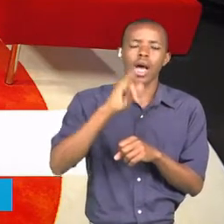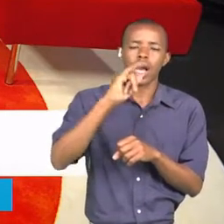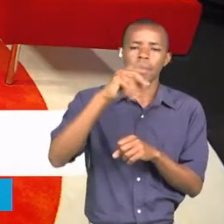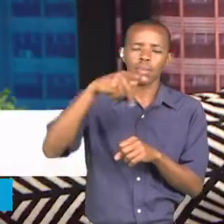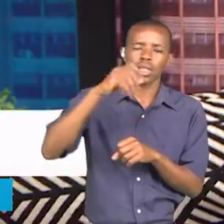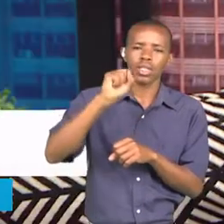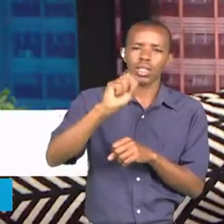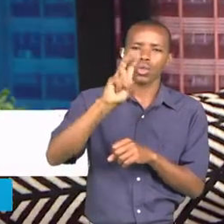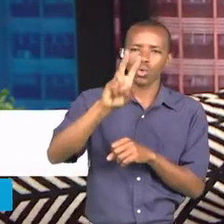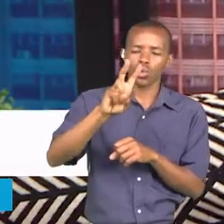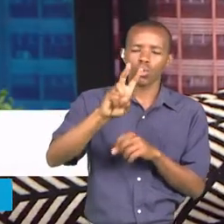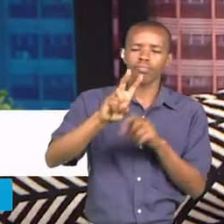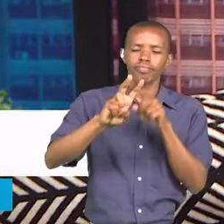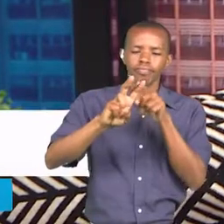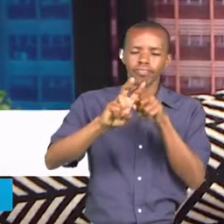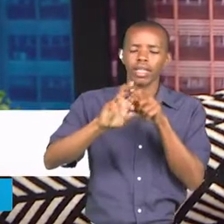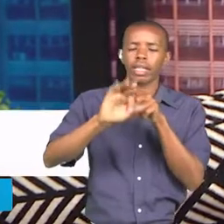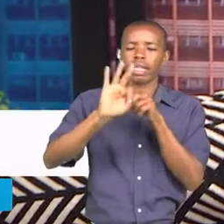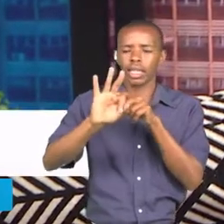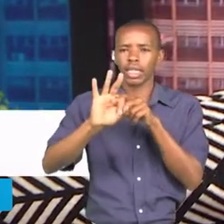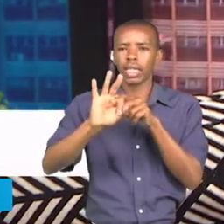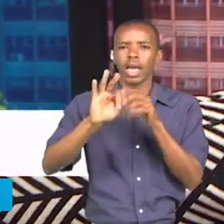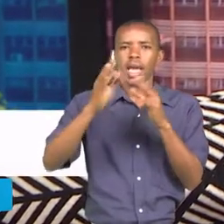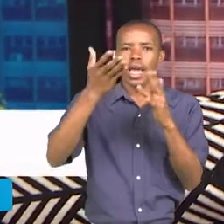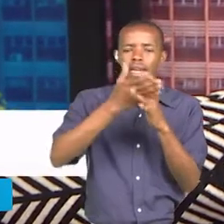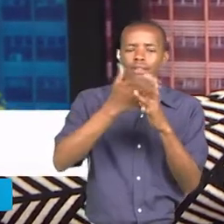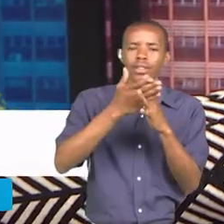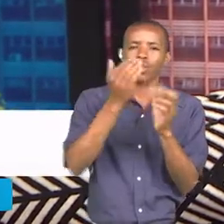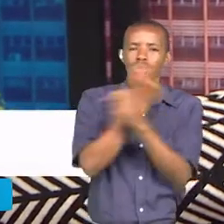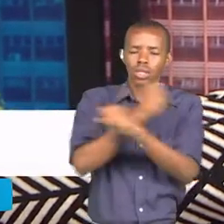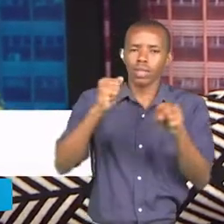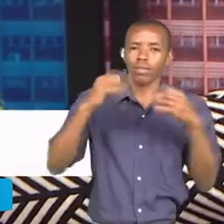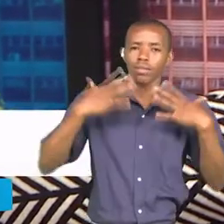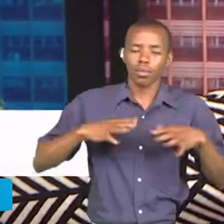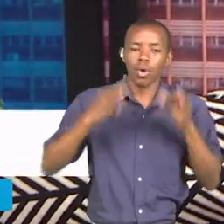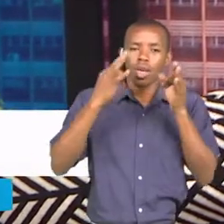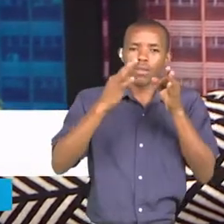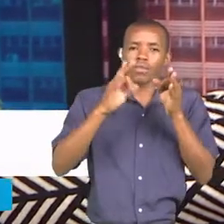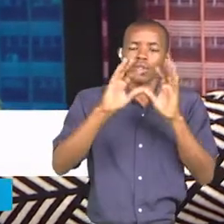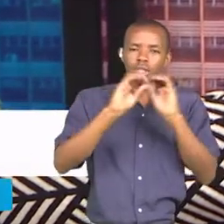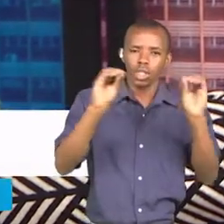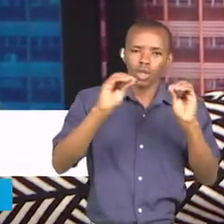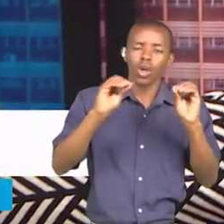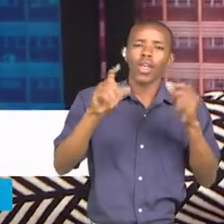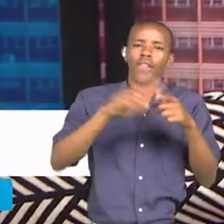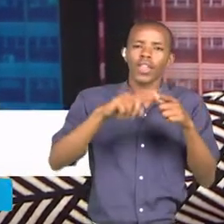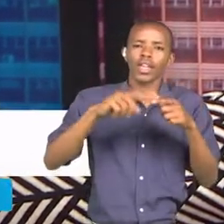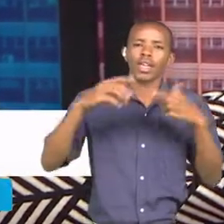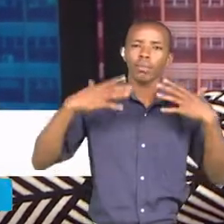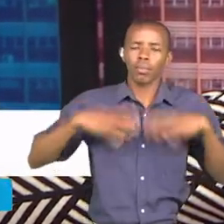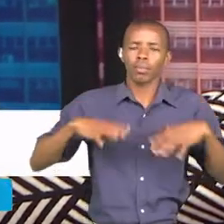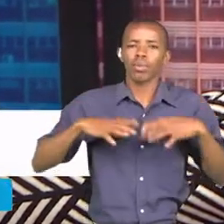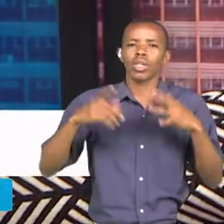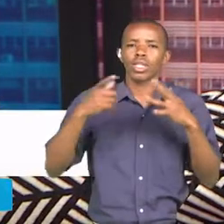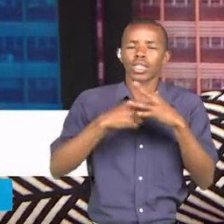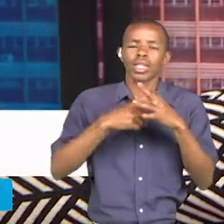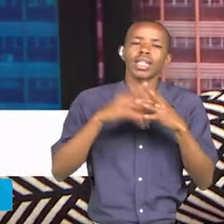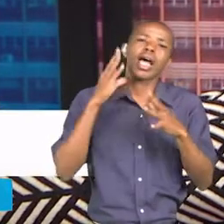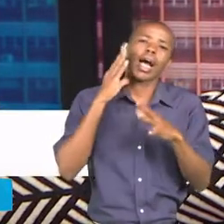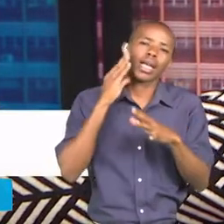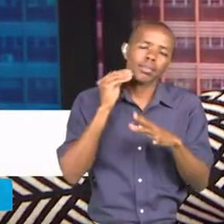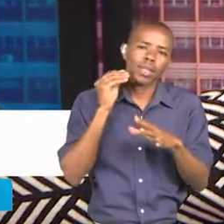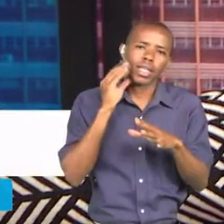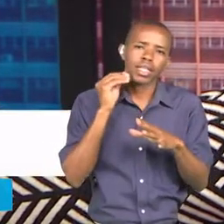get to 3, mm-hmm. is when you have to intervene to save people. Because if you don't, then those people end up now starting to experience,